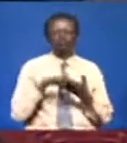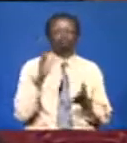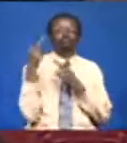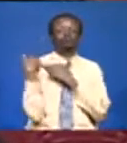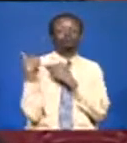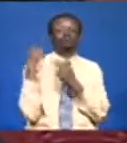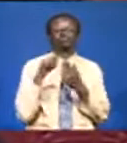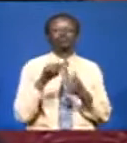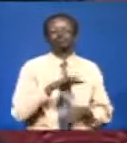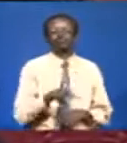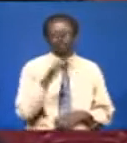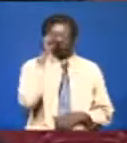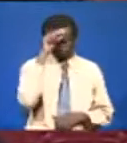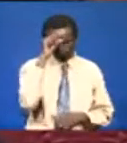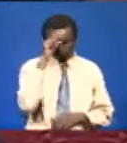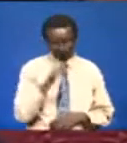is mandated